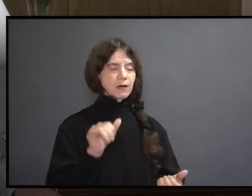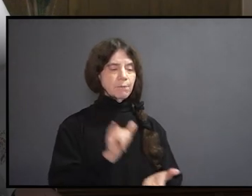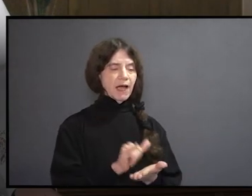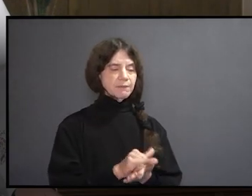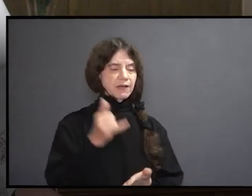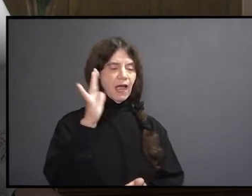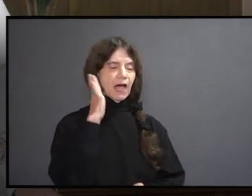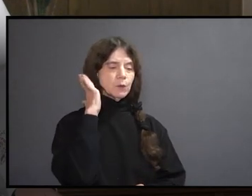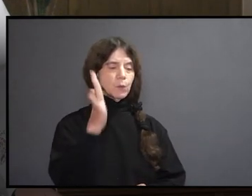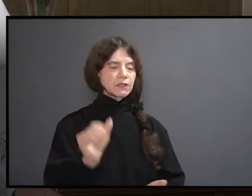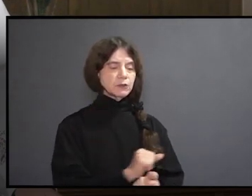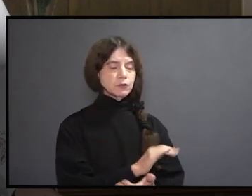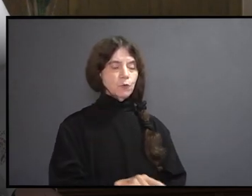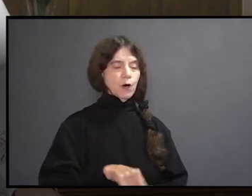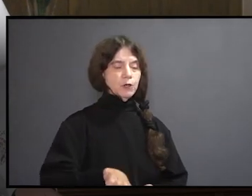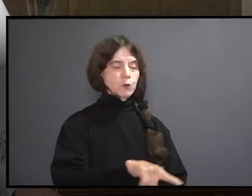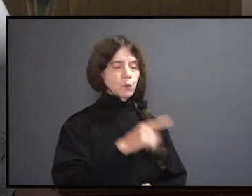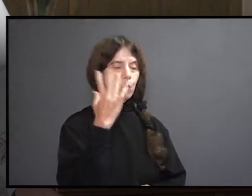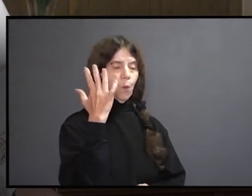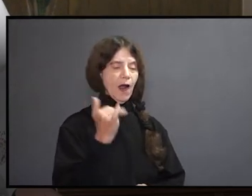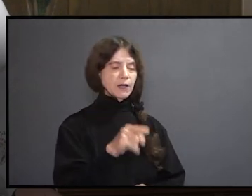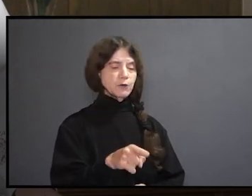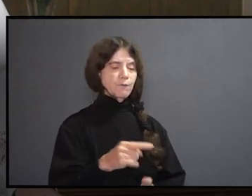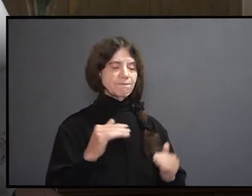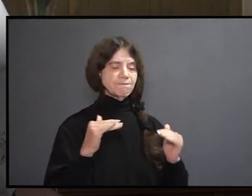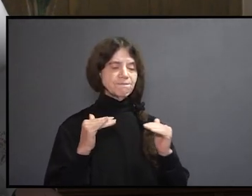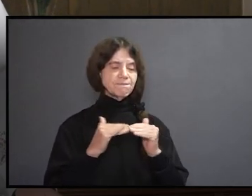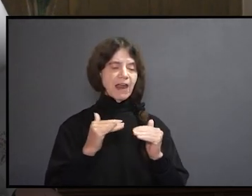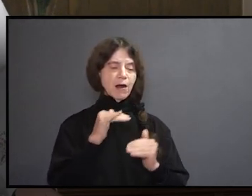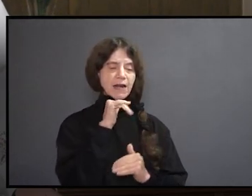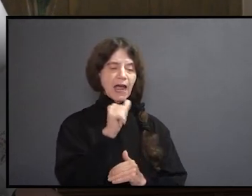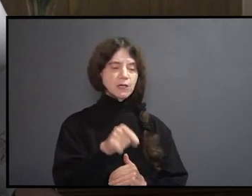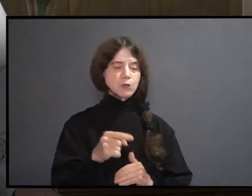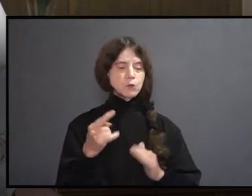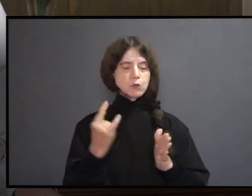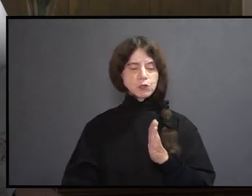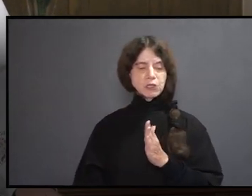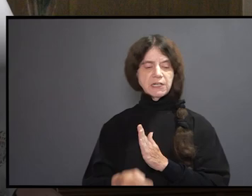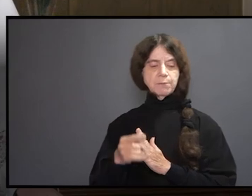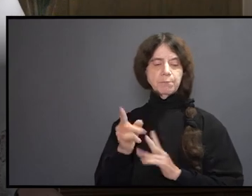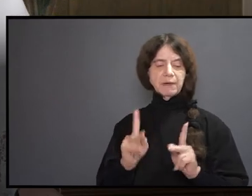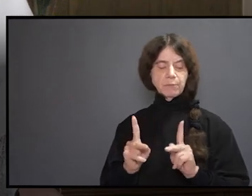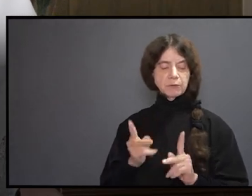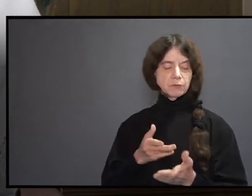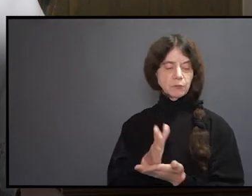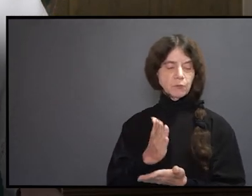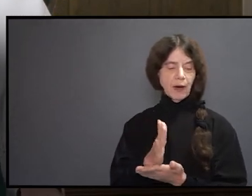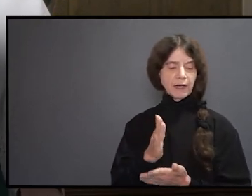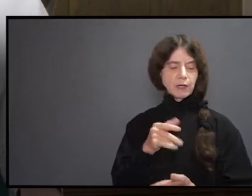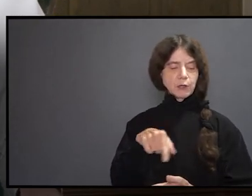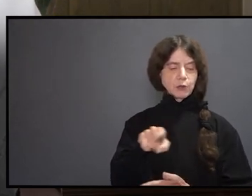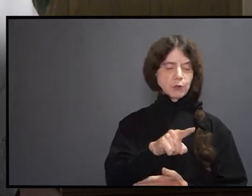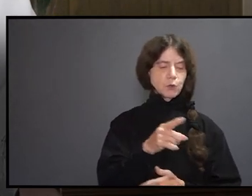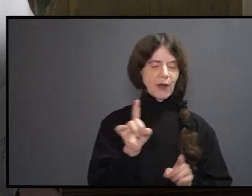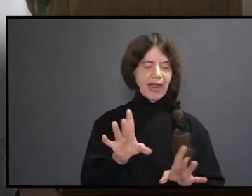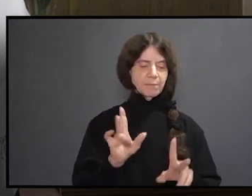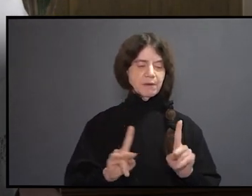earth, they hate him who reproves in the gate, and they abhor him who speaks the